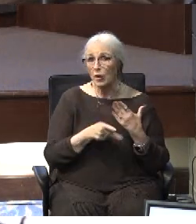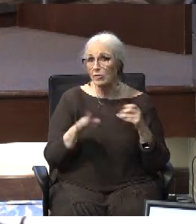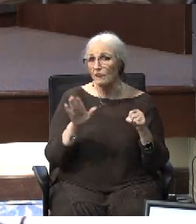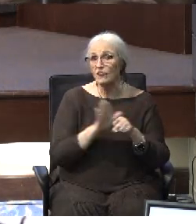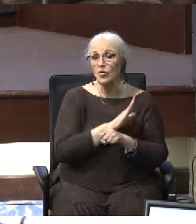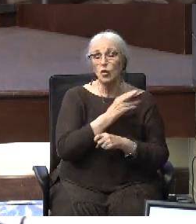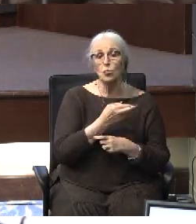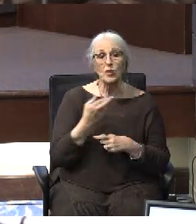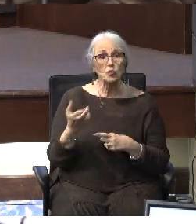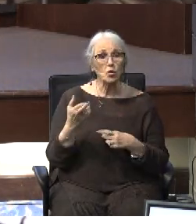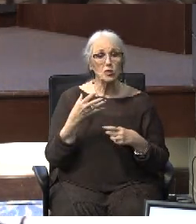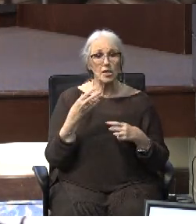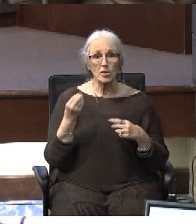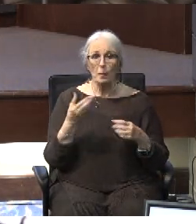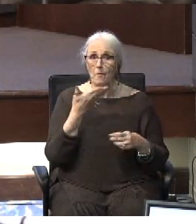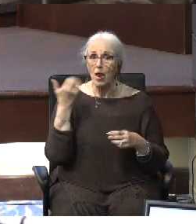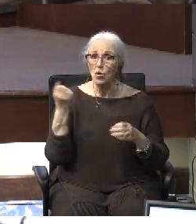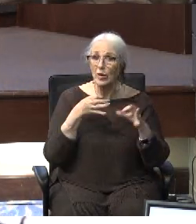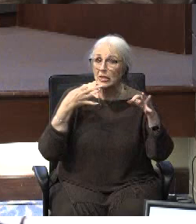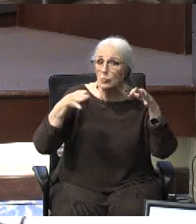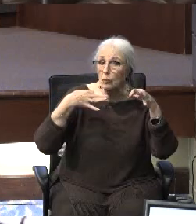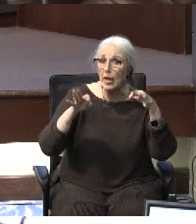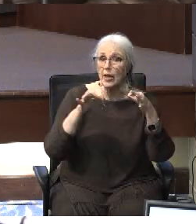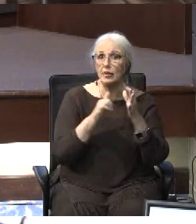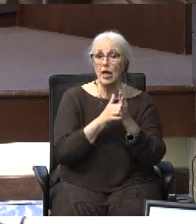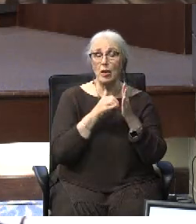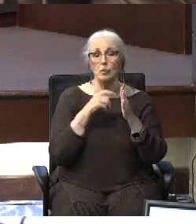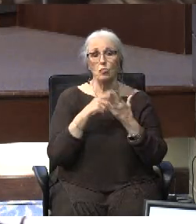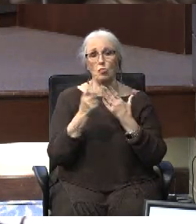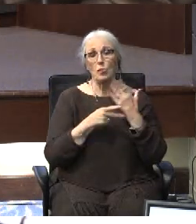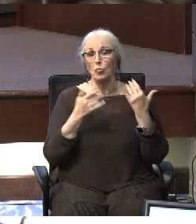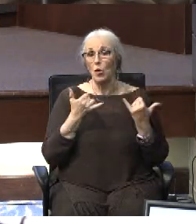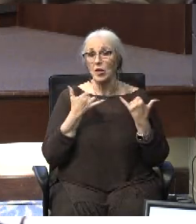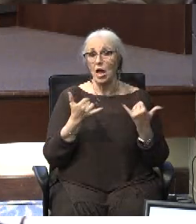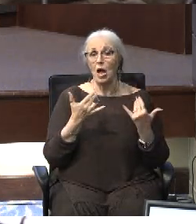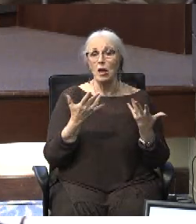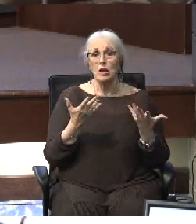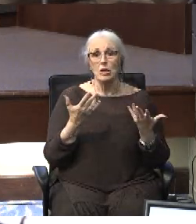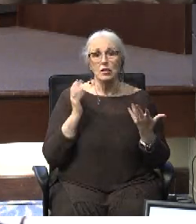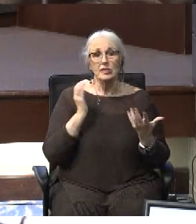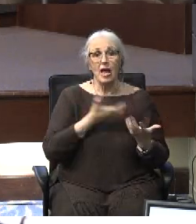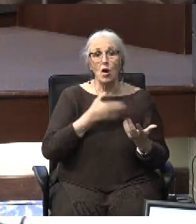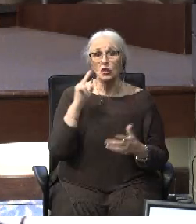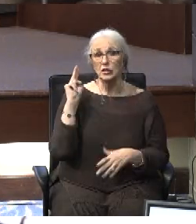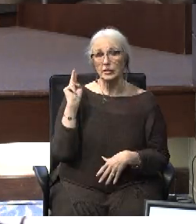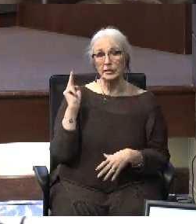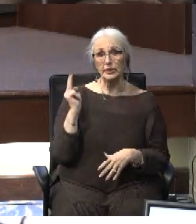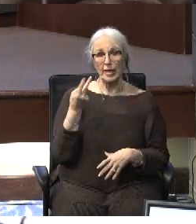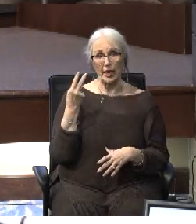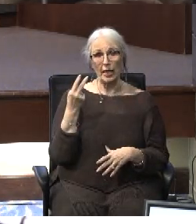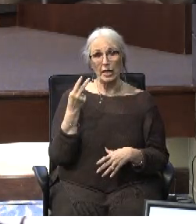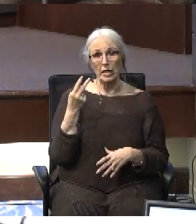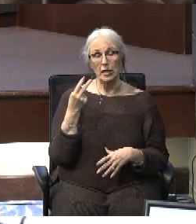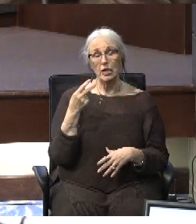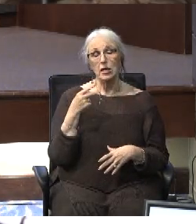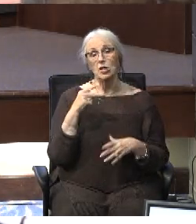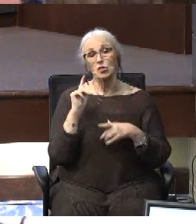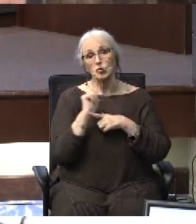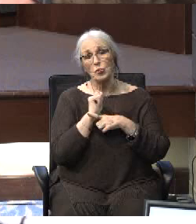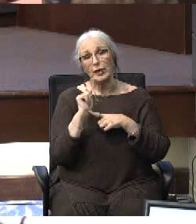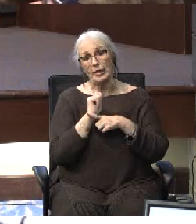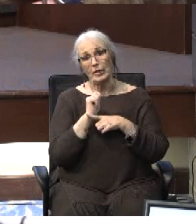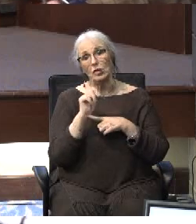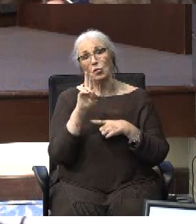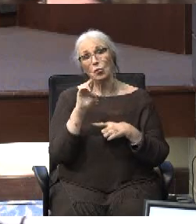when they go out into the community to better explain the programs. Awesome. But as of right now, they're doing a good job. So this will be our second refresher for training.